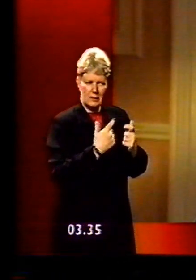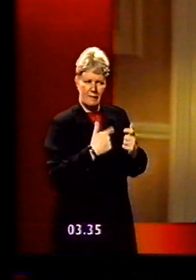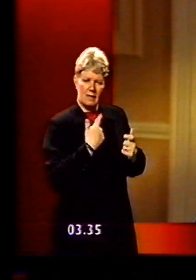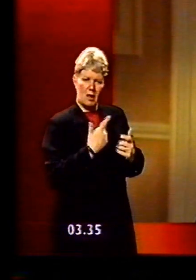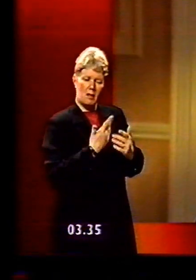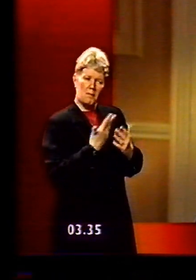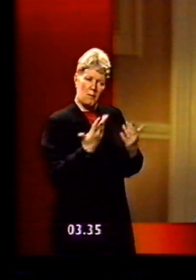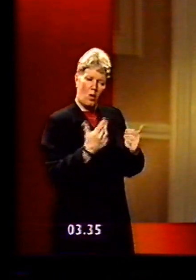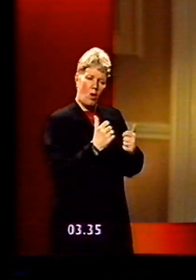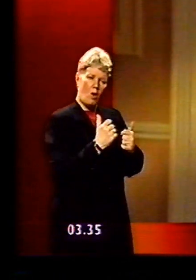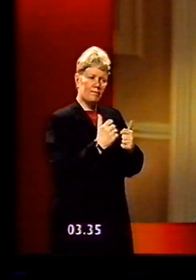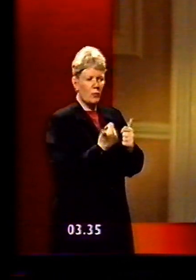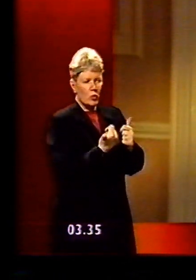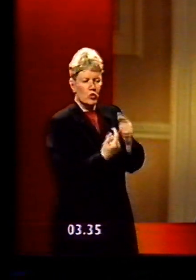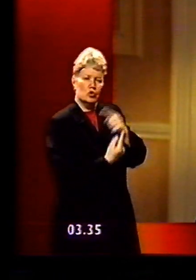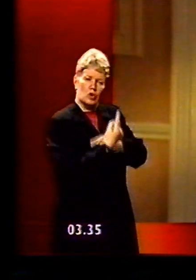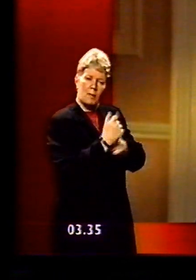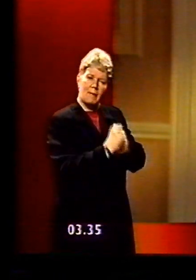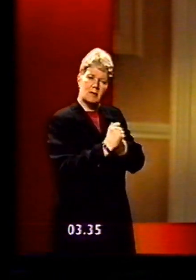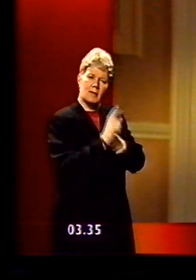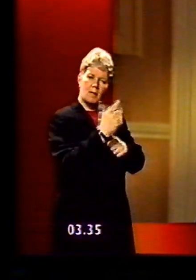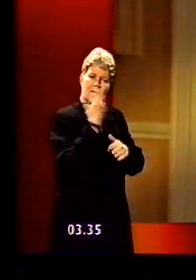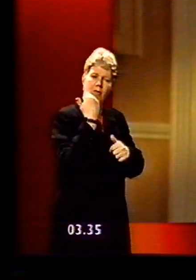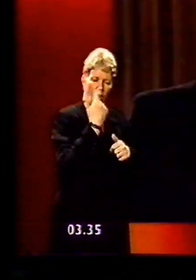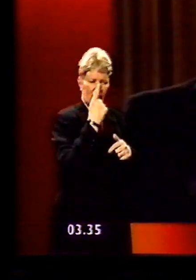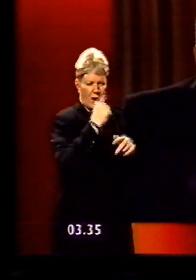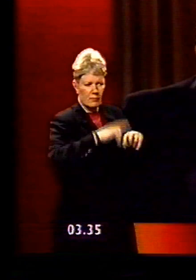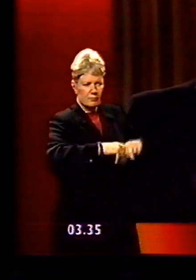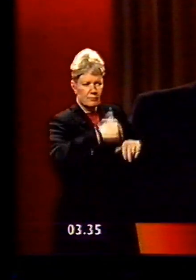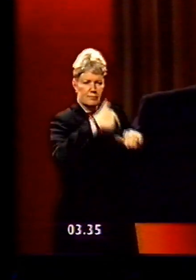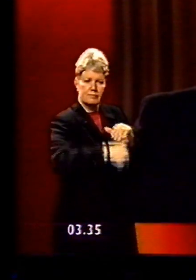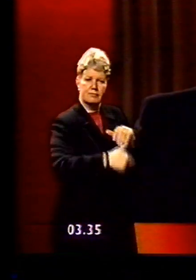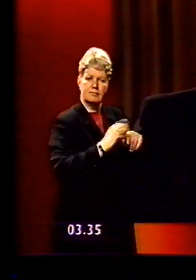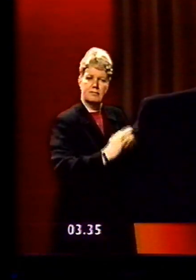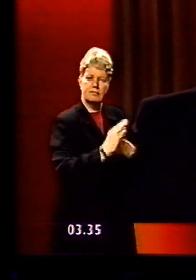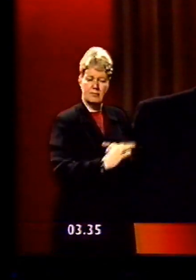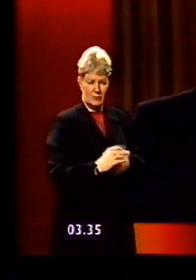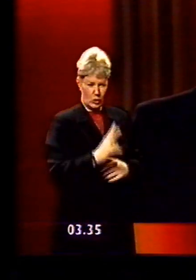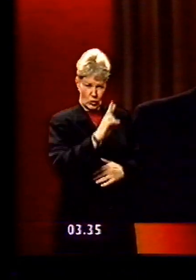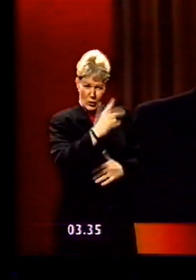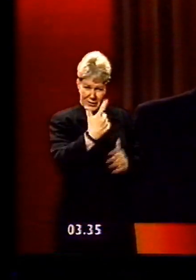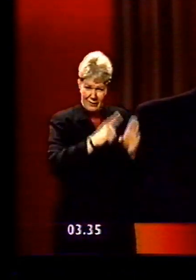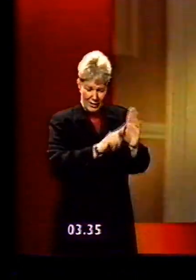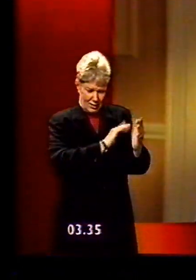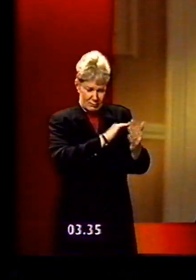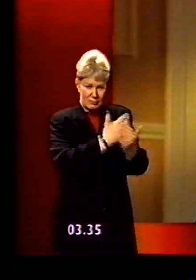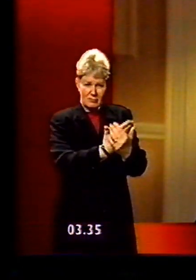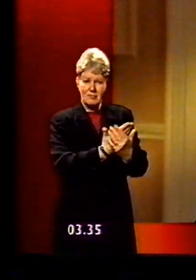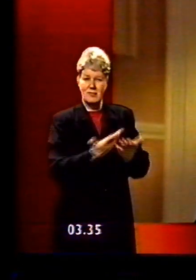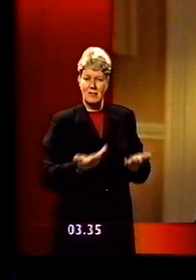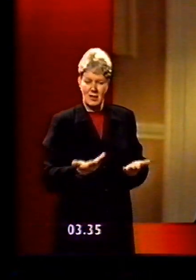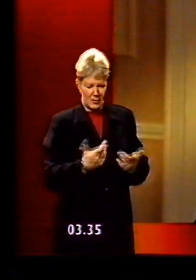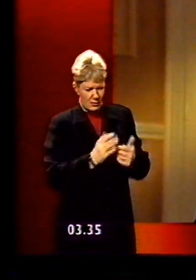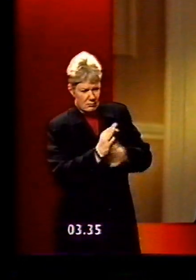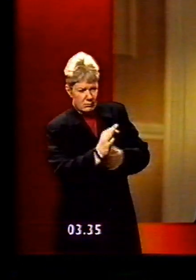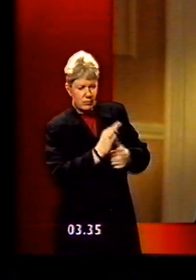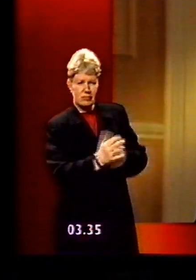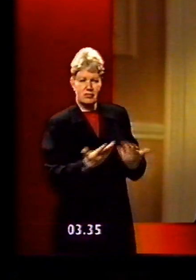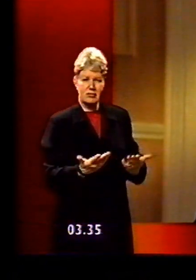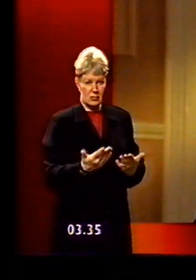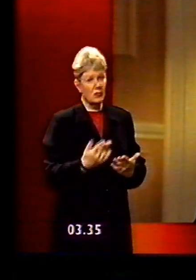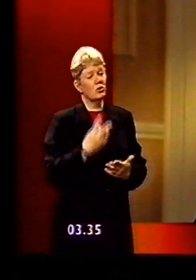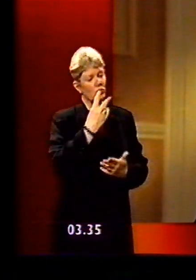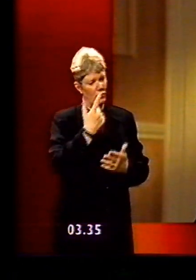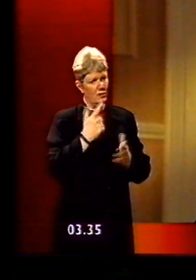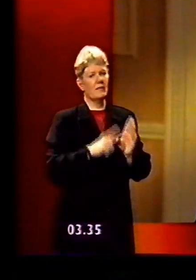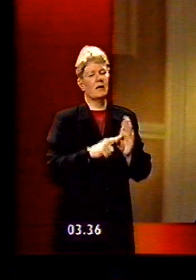better chance that we will be able to investigate. It took 27 years, didn't it, to get any support from the State Department? It took